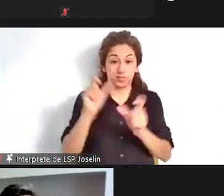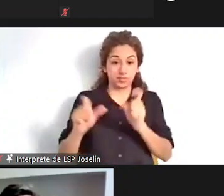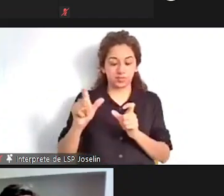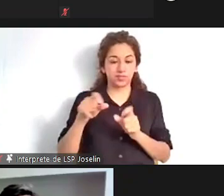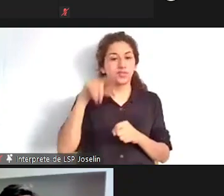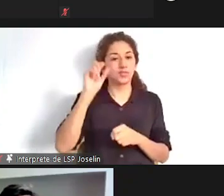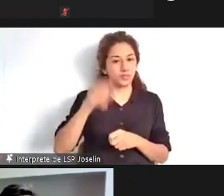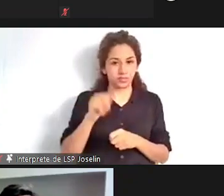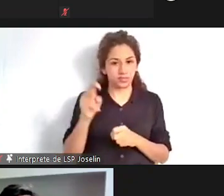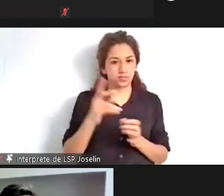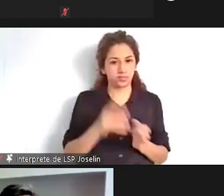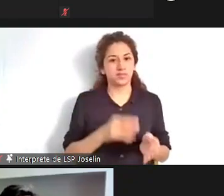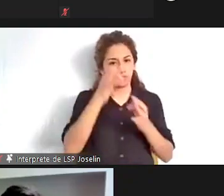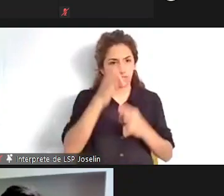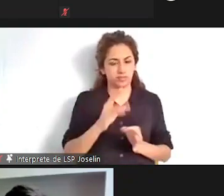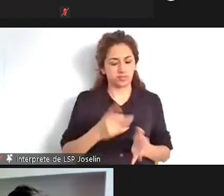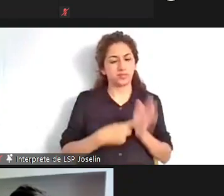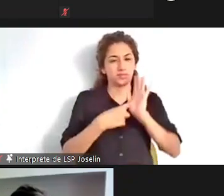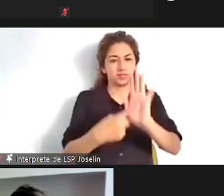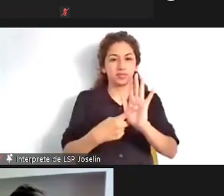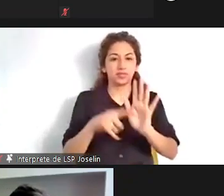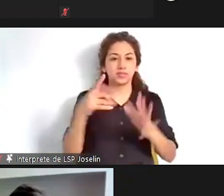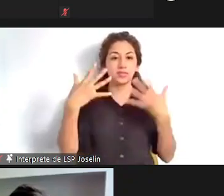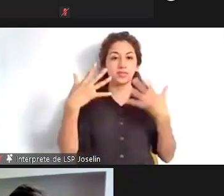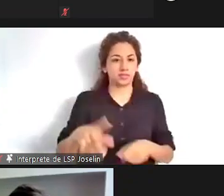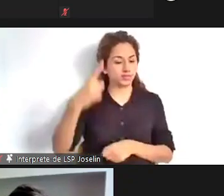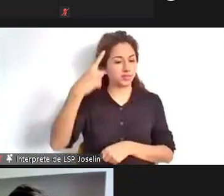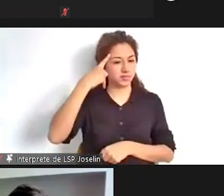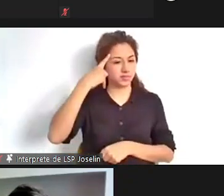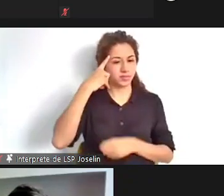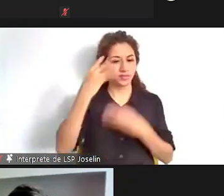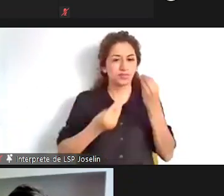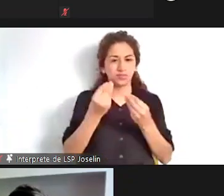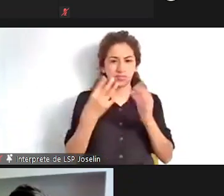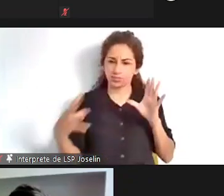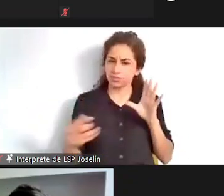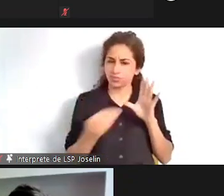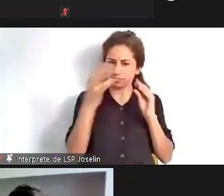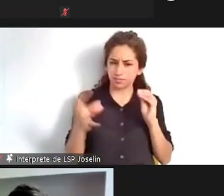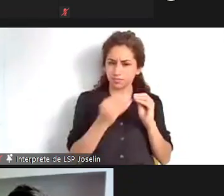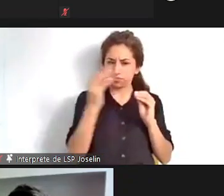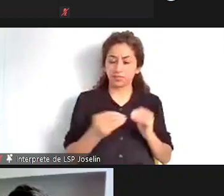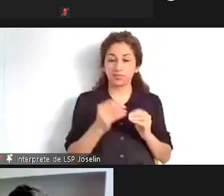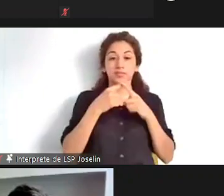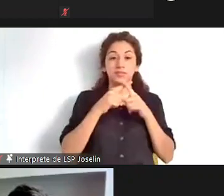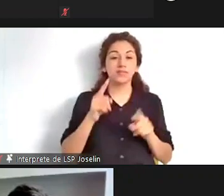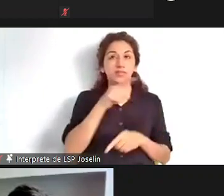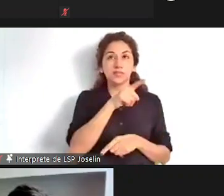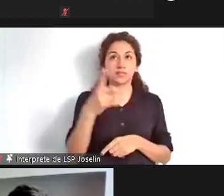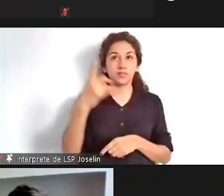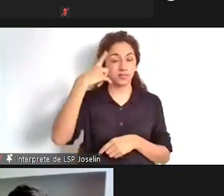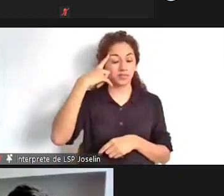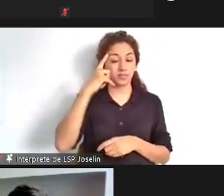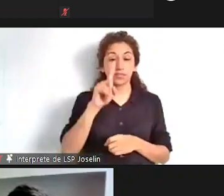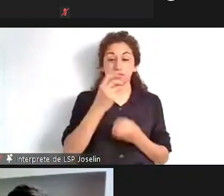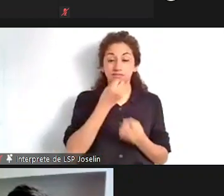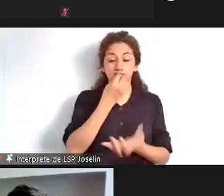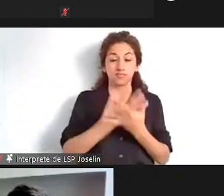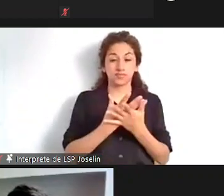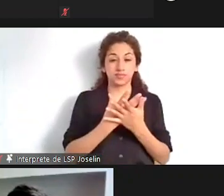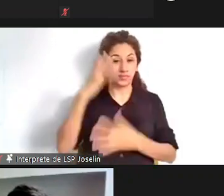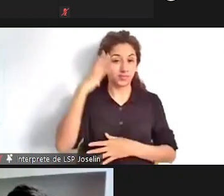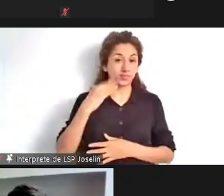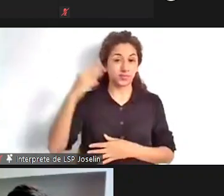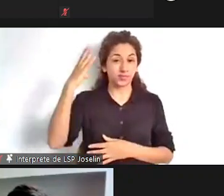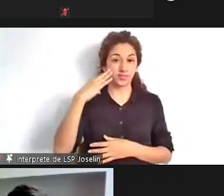willingness but all of these factors are part of our process now thinking ahead into implementation and we have had a